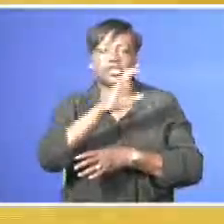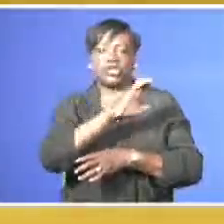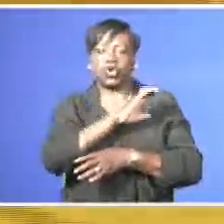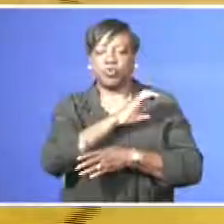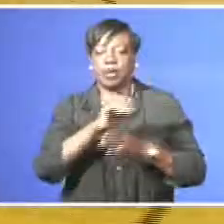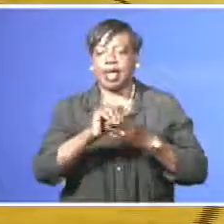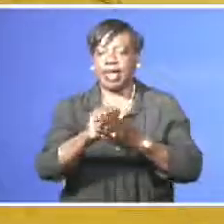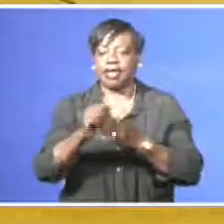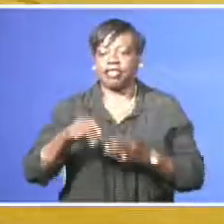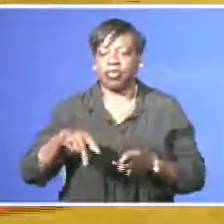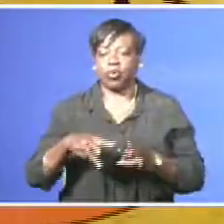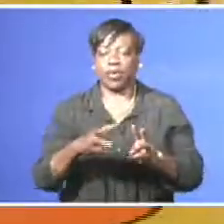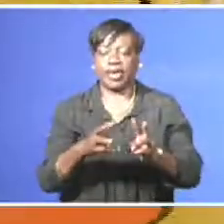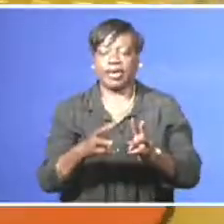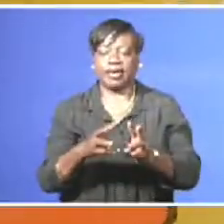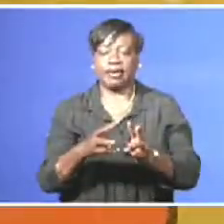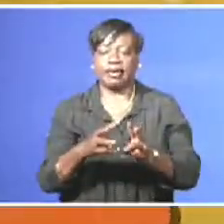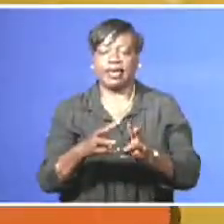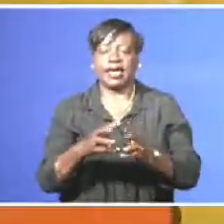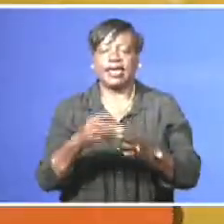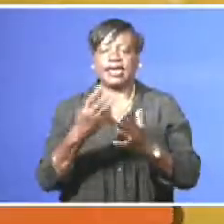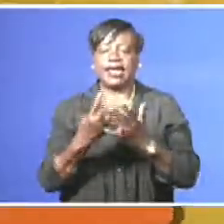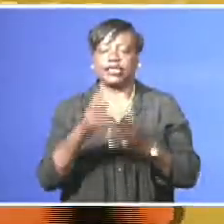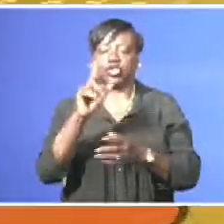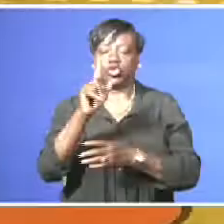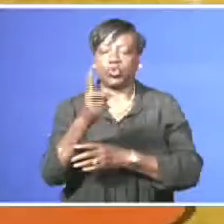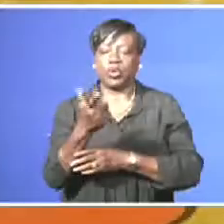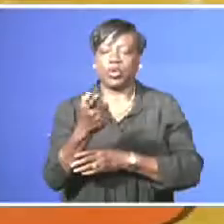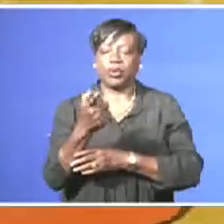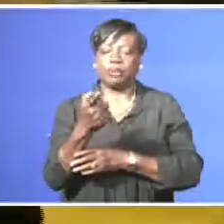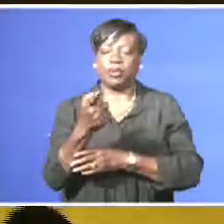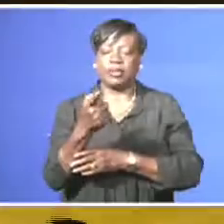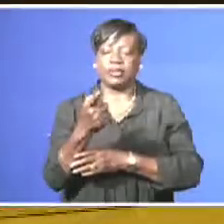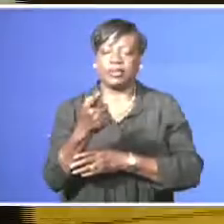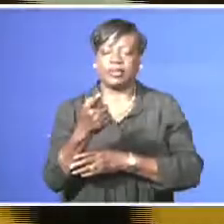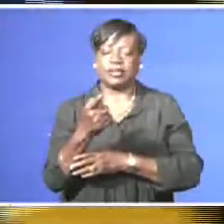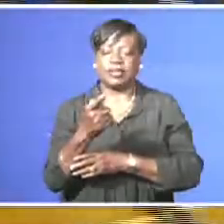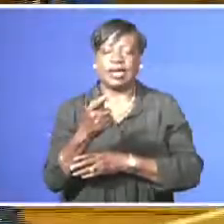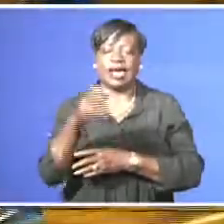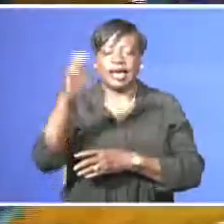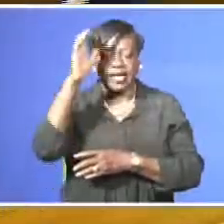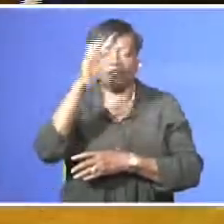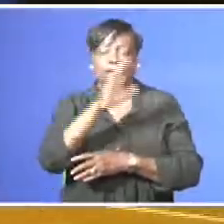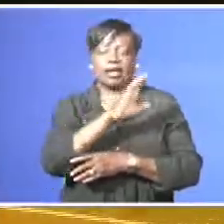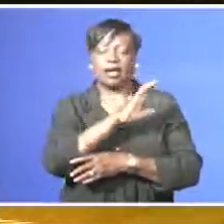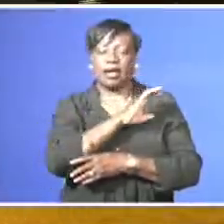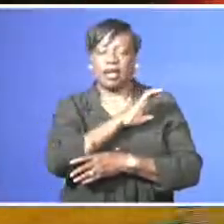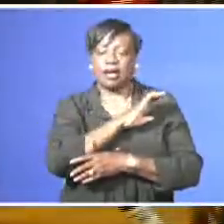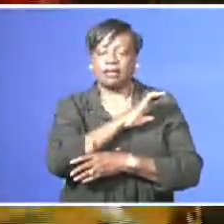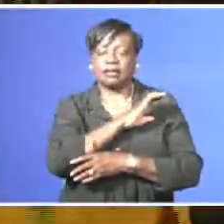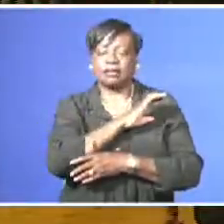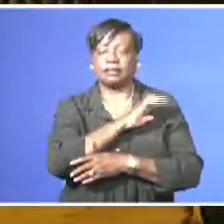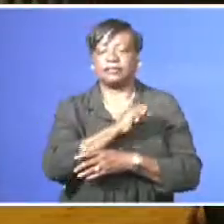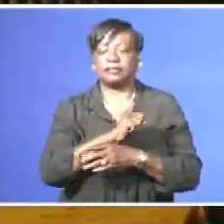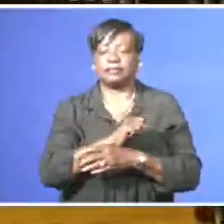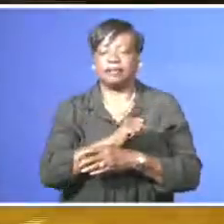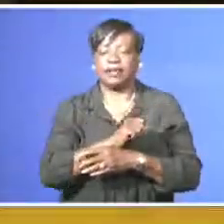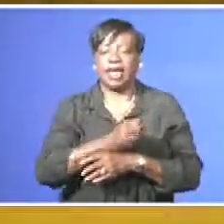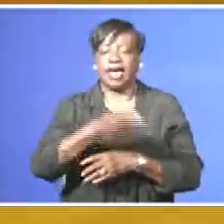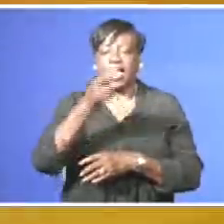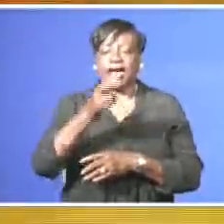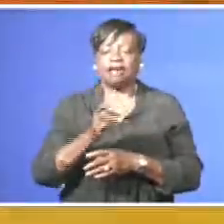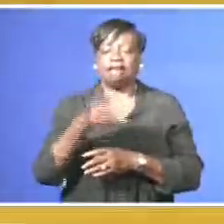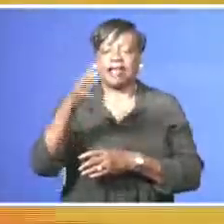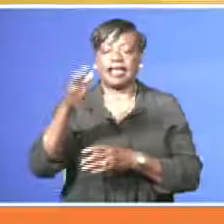for the Outreach Saints, netting 21 points and 12 rebounds. Cleavon Clark scored 10 points and pulled down 7 rebounds. The High Flyers